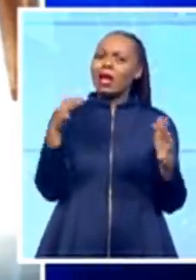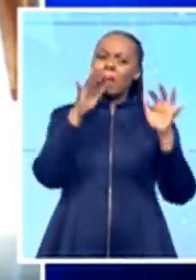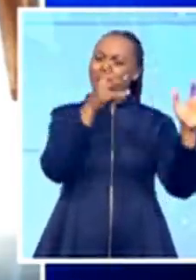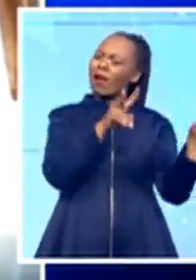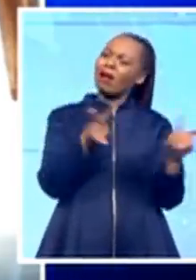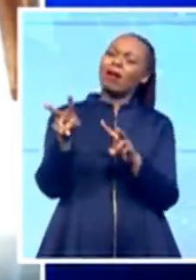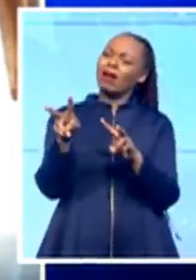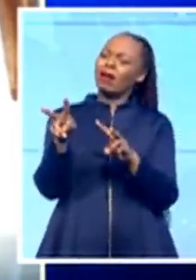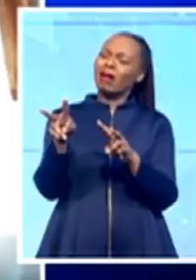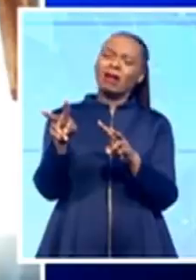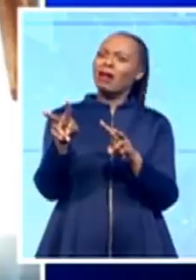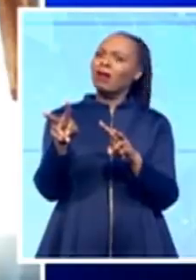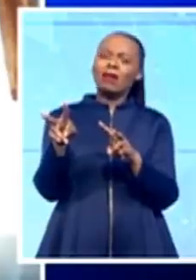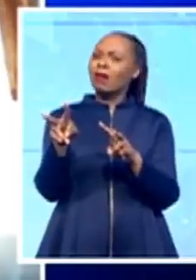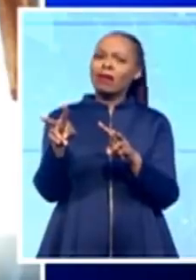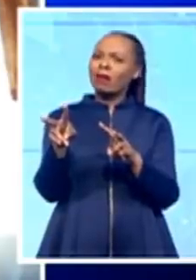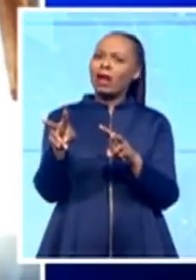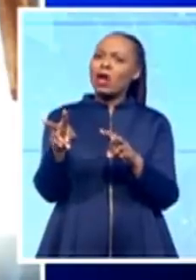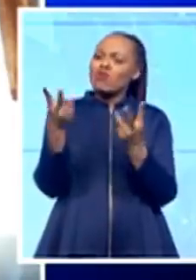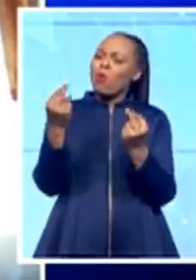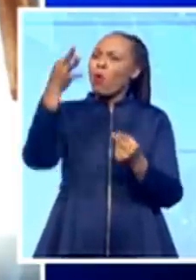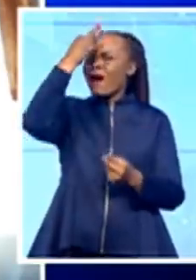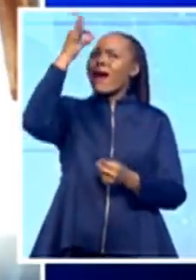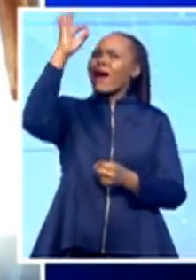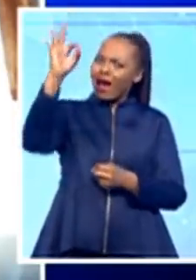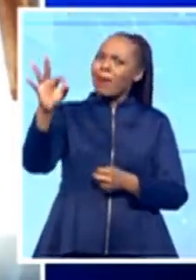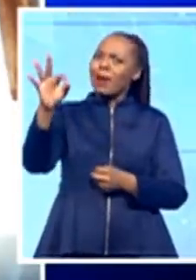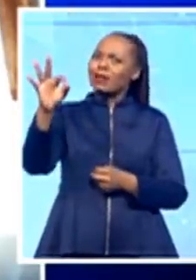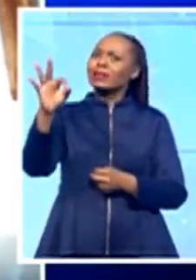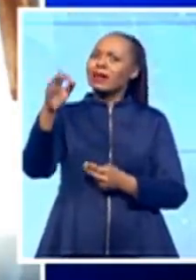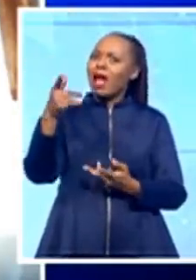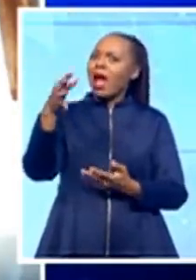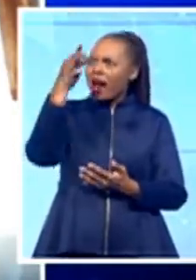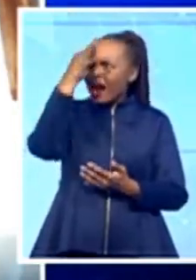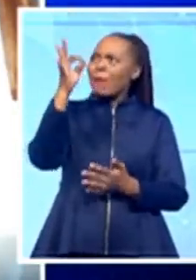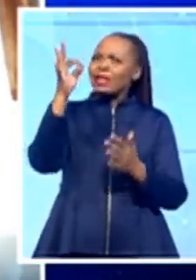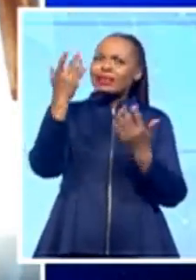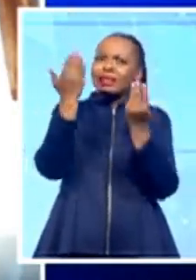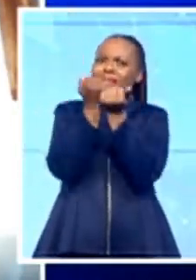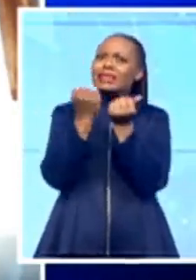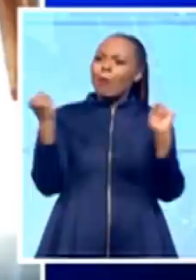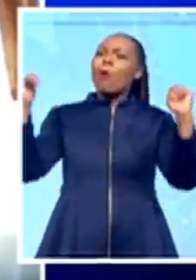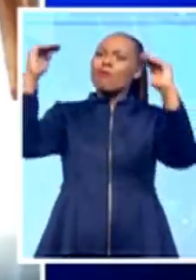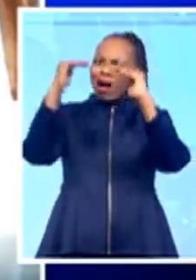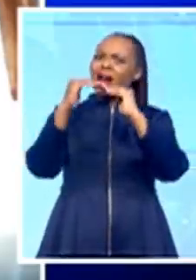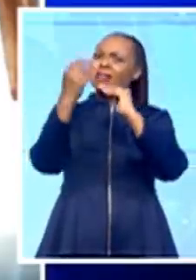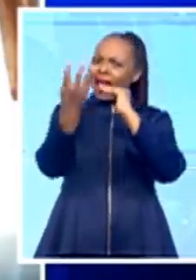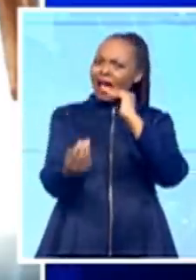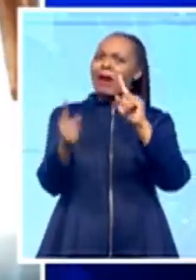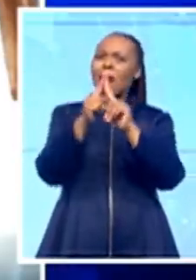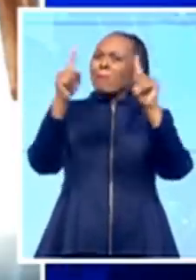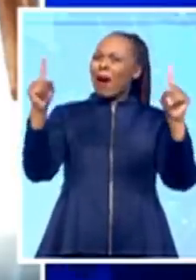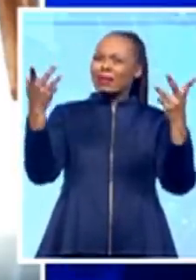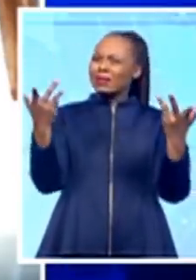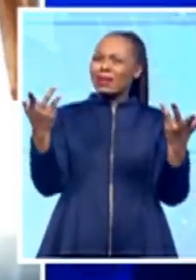government, by having a democratic government, we are past apartheid. But instead, we are thrust into worse apartheid. In apartheid, it